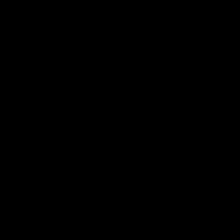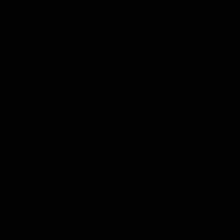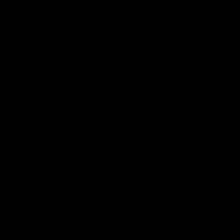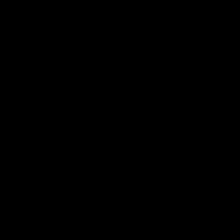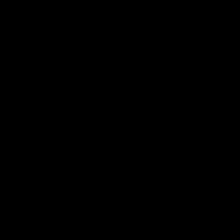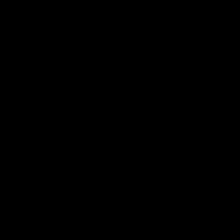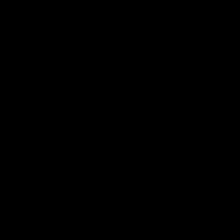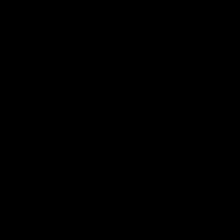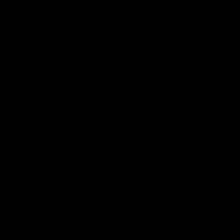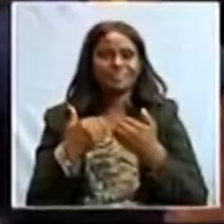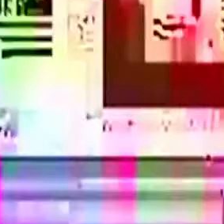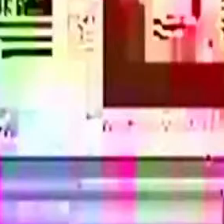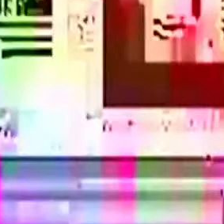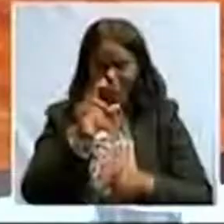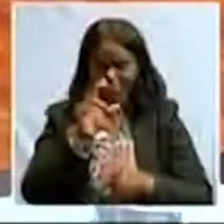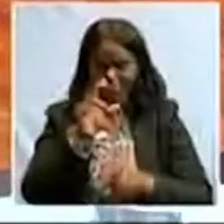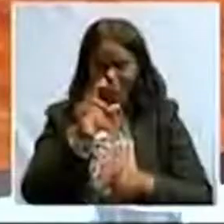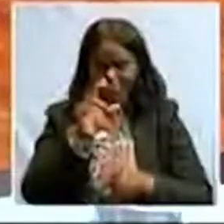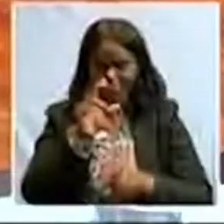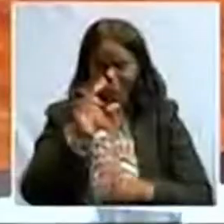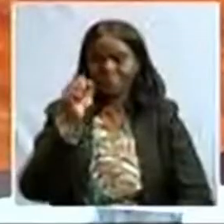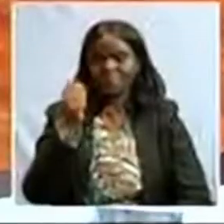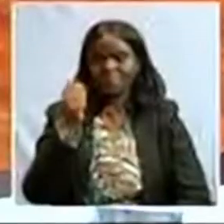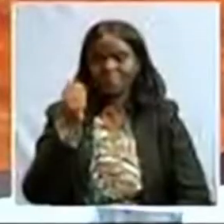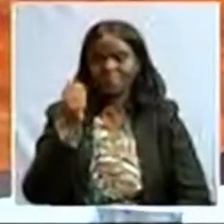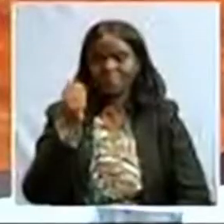Maybe we have one of Samaka wanted to ask something.